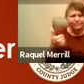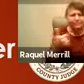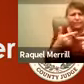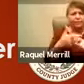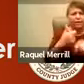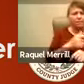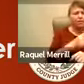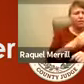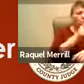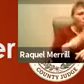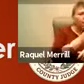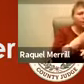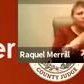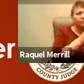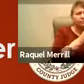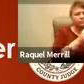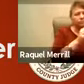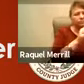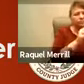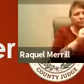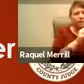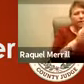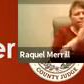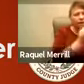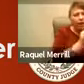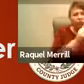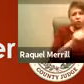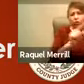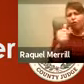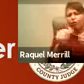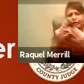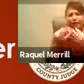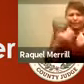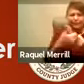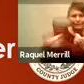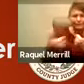member of the household to the other. You know, stay at home.